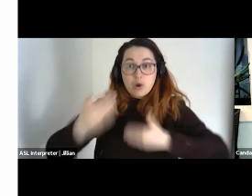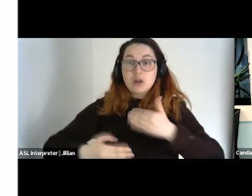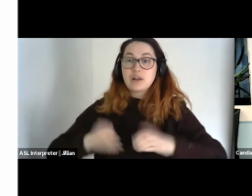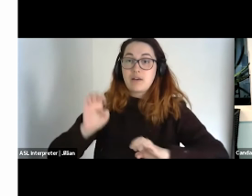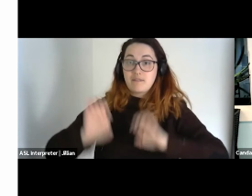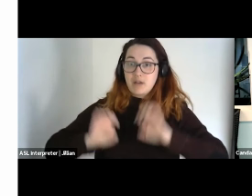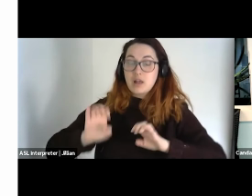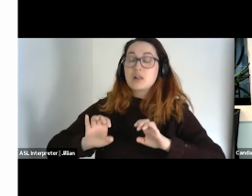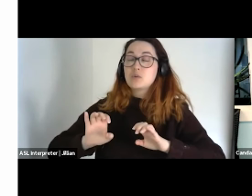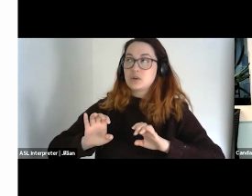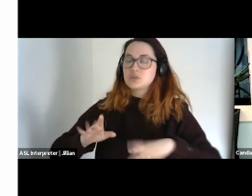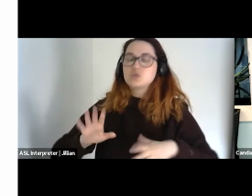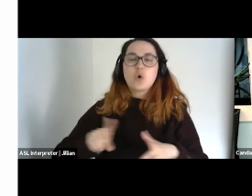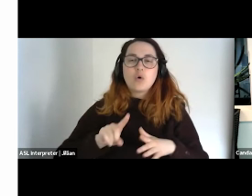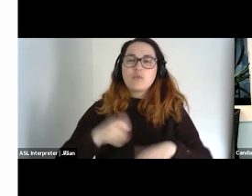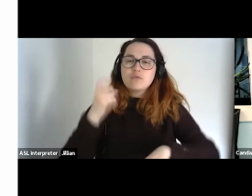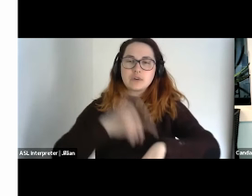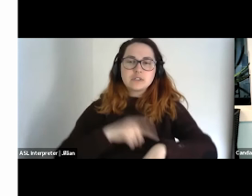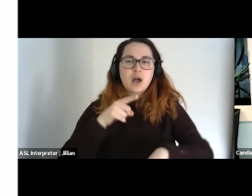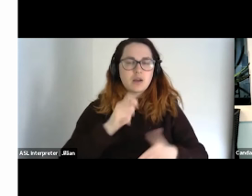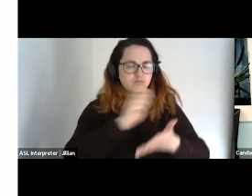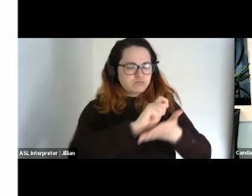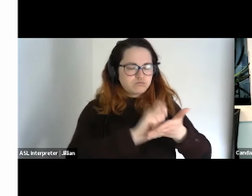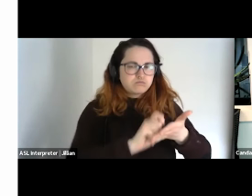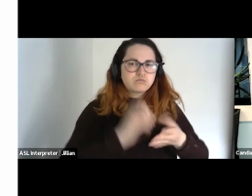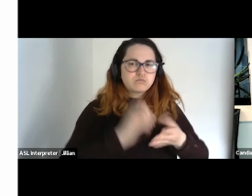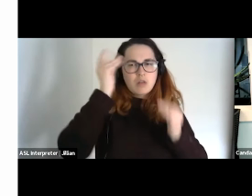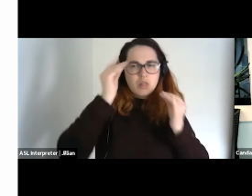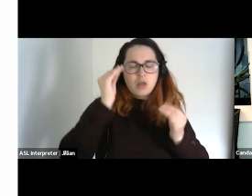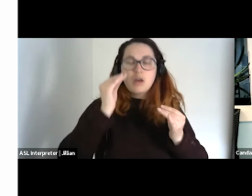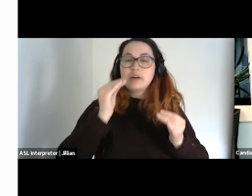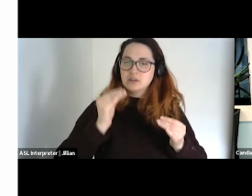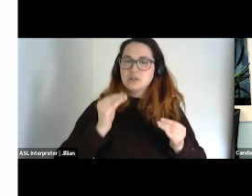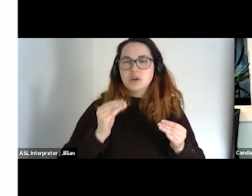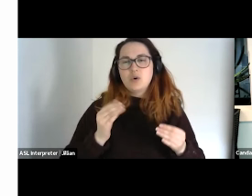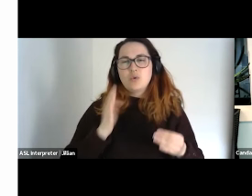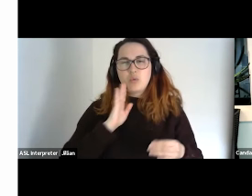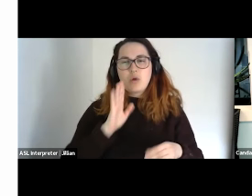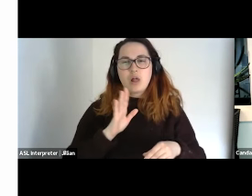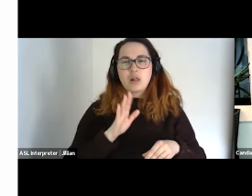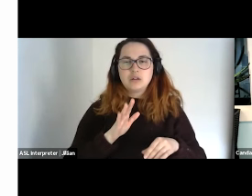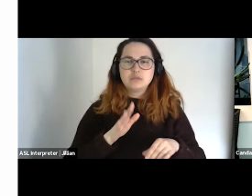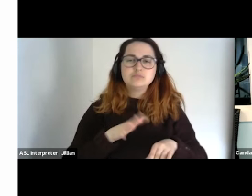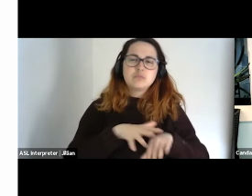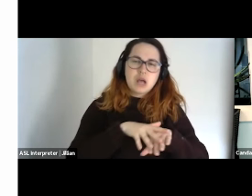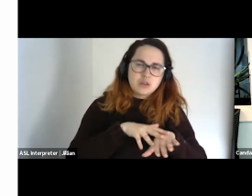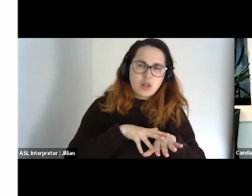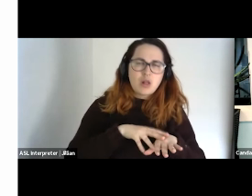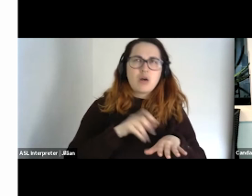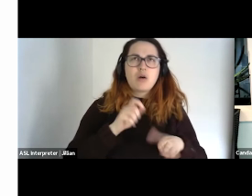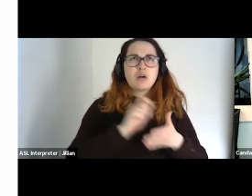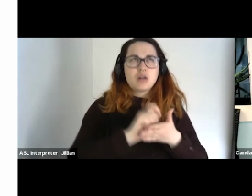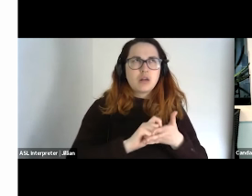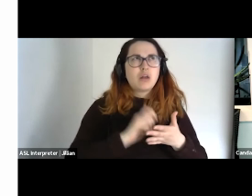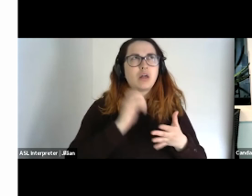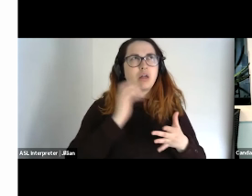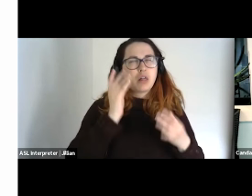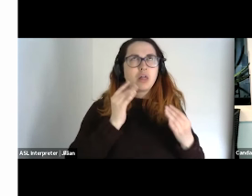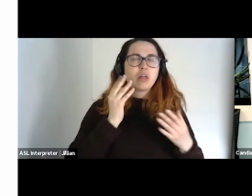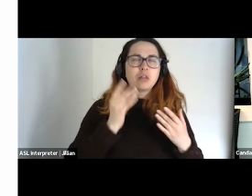use a thought diary, it's going to take you some time. And the more you use a thought diary, you might find that you're not as detailed because it kind of